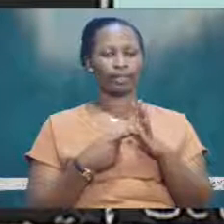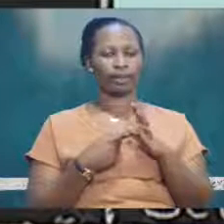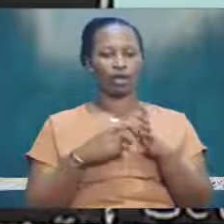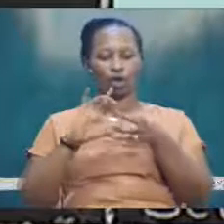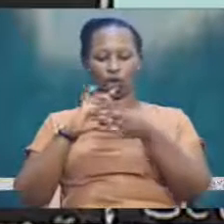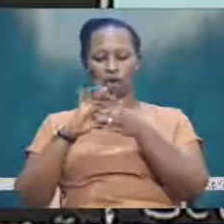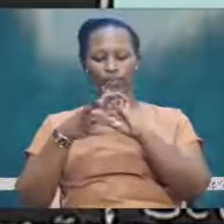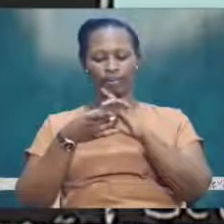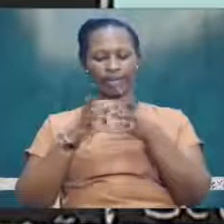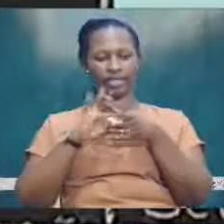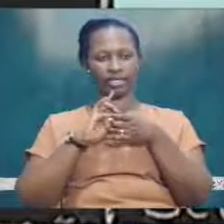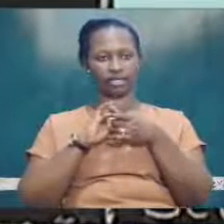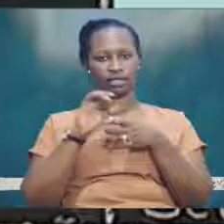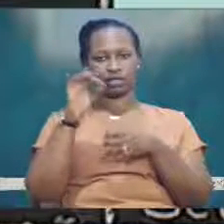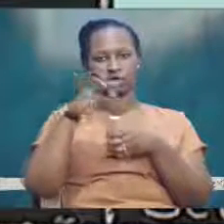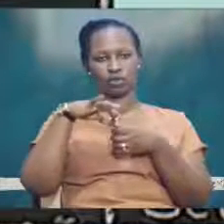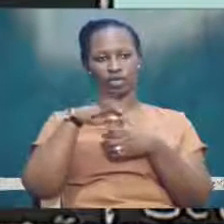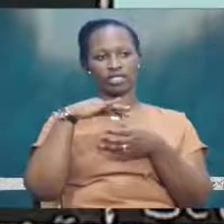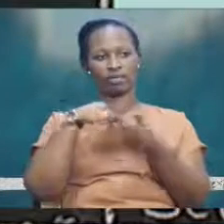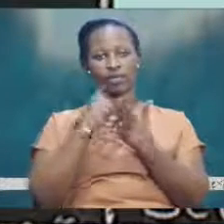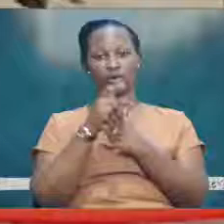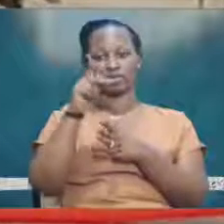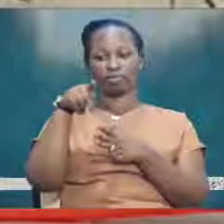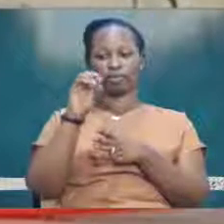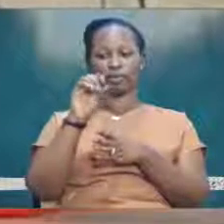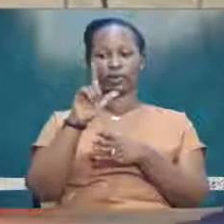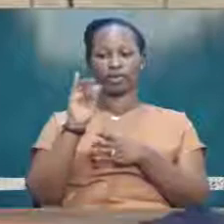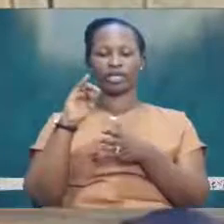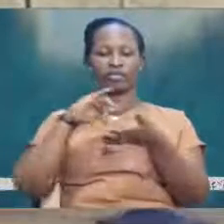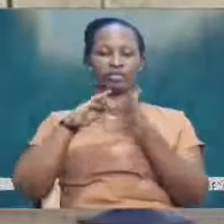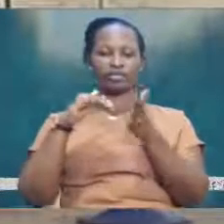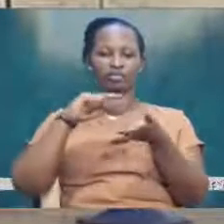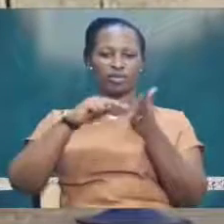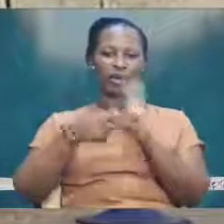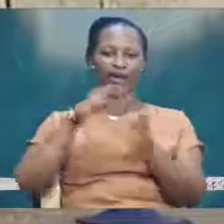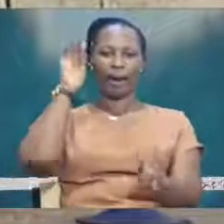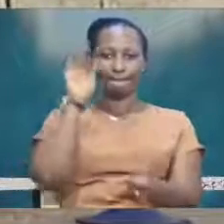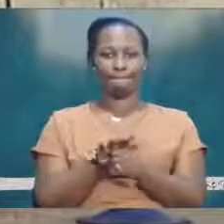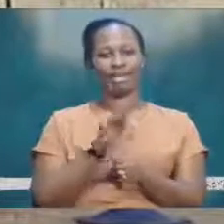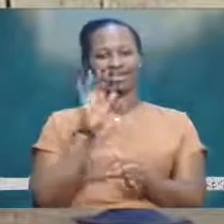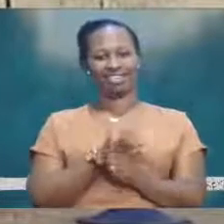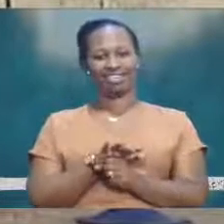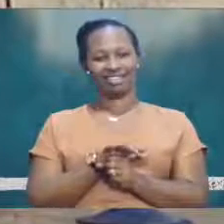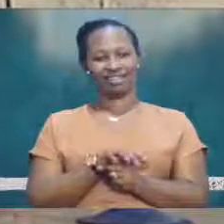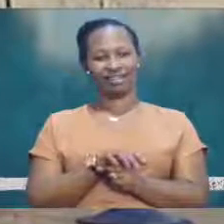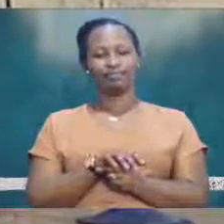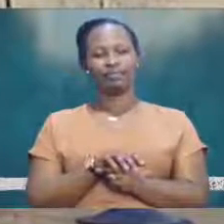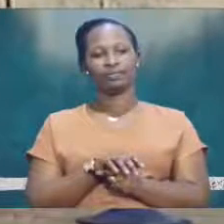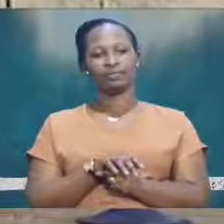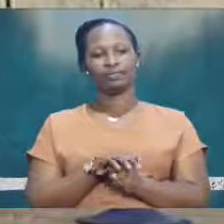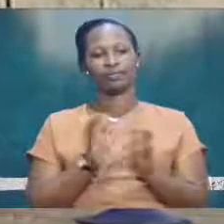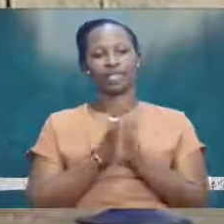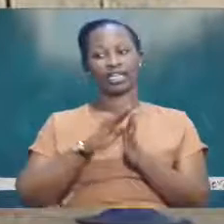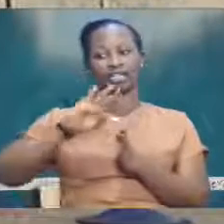complex sugars because the word poly means many. This one means many. And